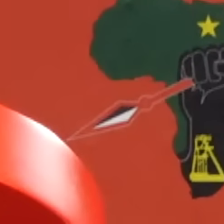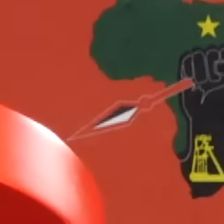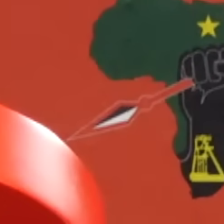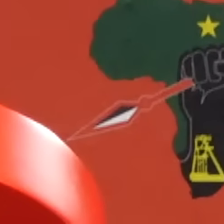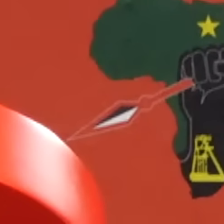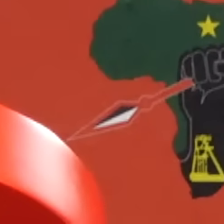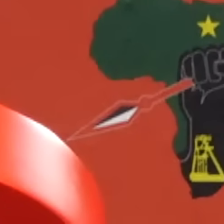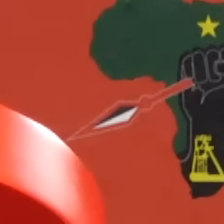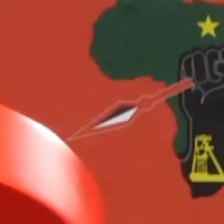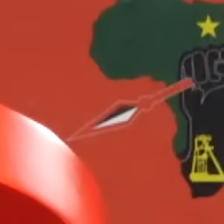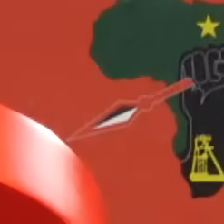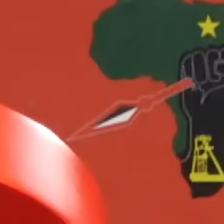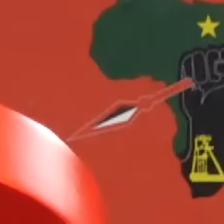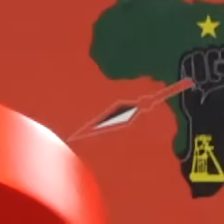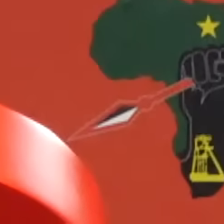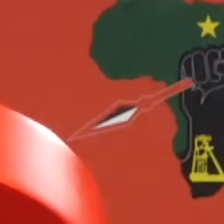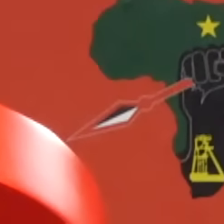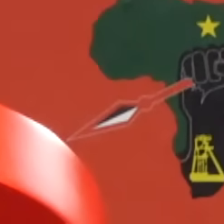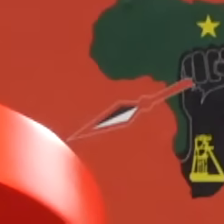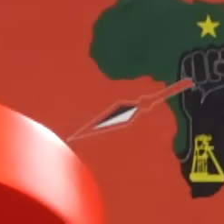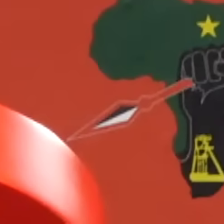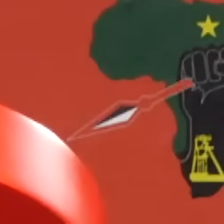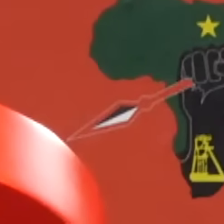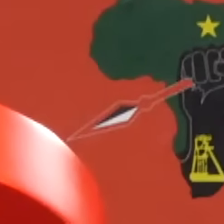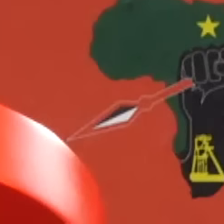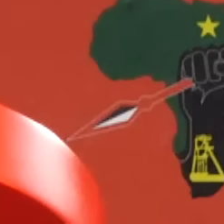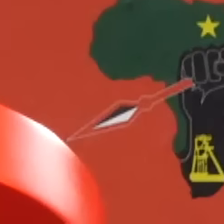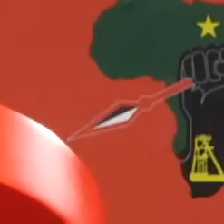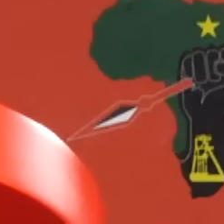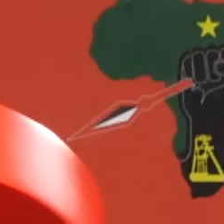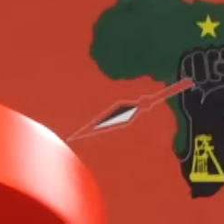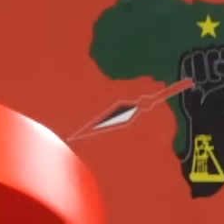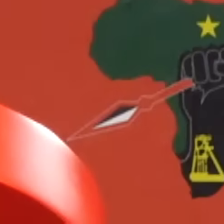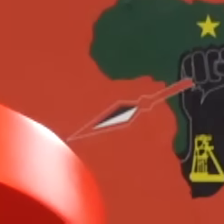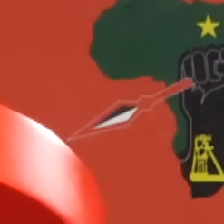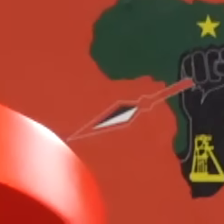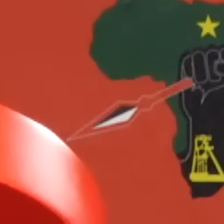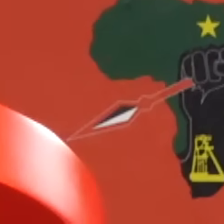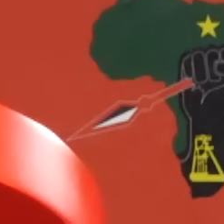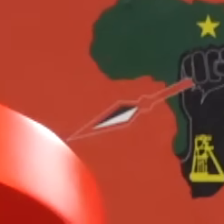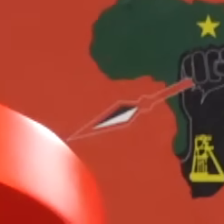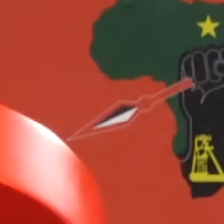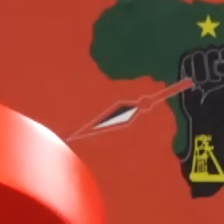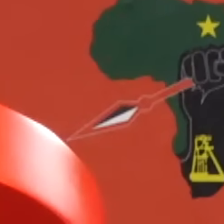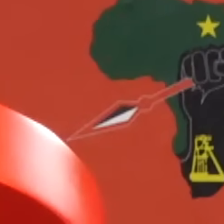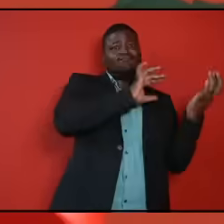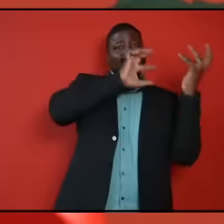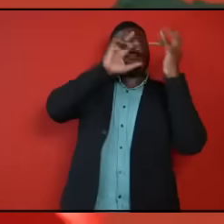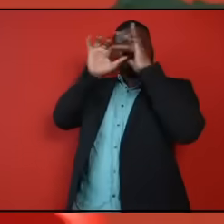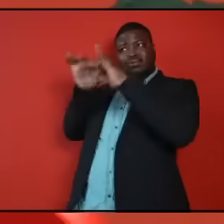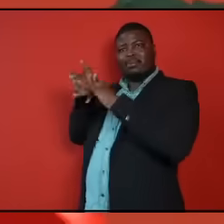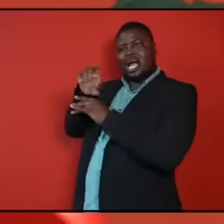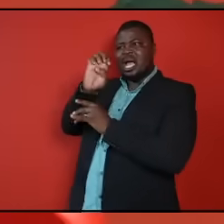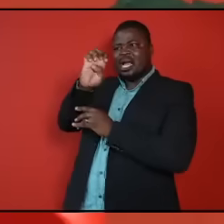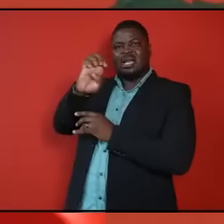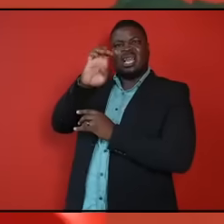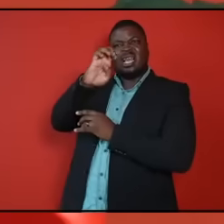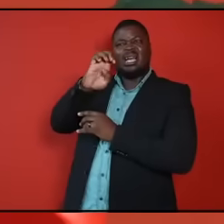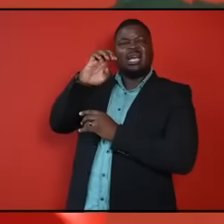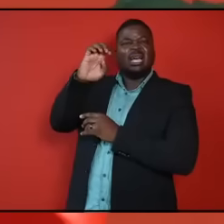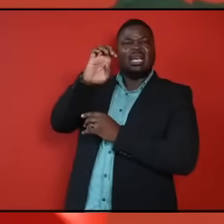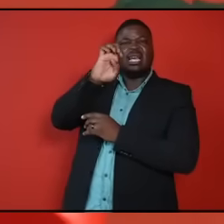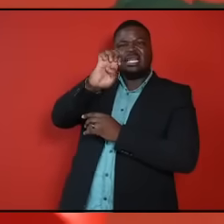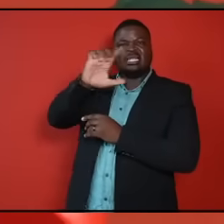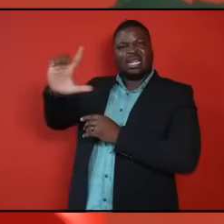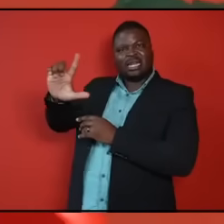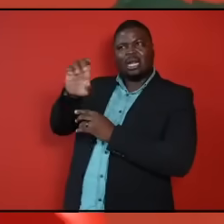EFF and the people of South Africa landed in East London in their masses to stand with us on a case that has been dragged